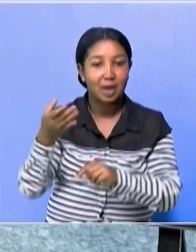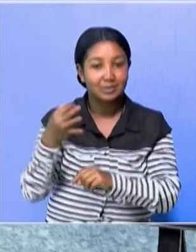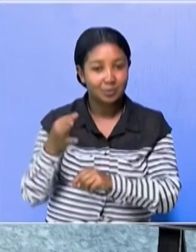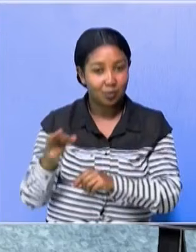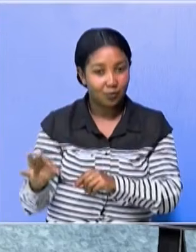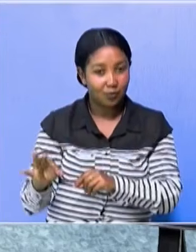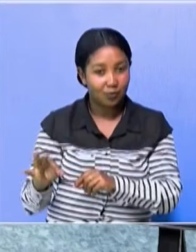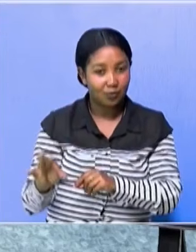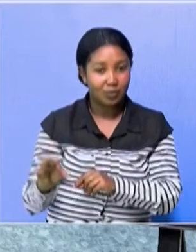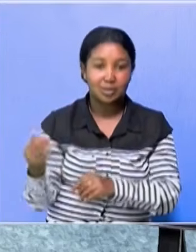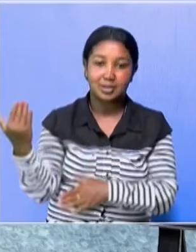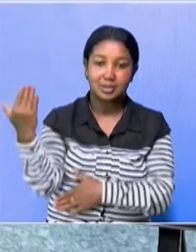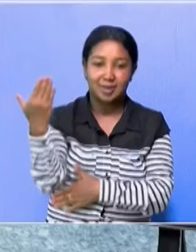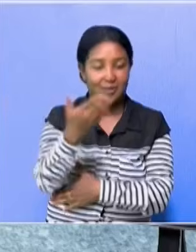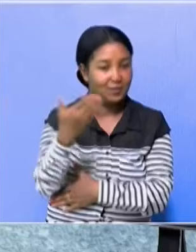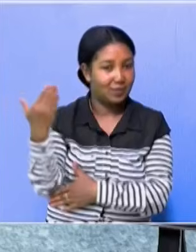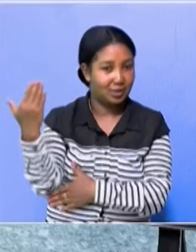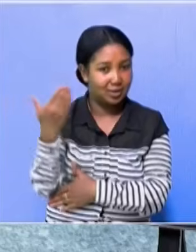what? Traffic